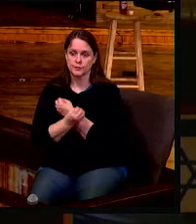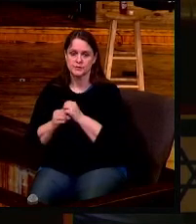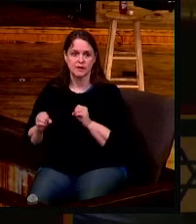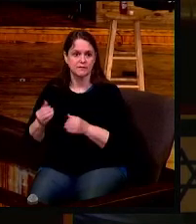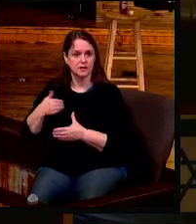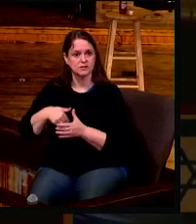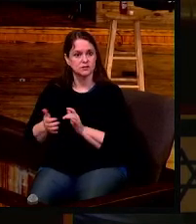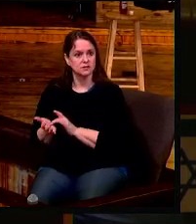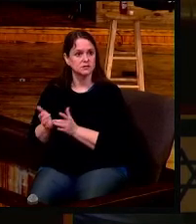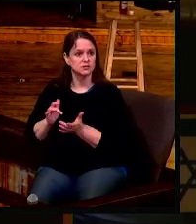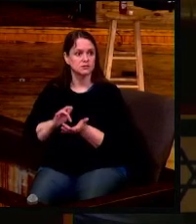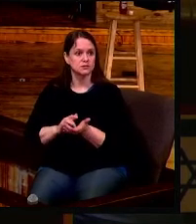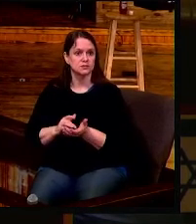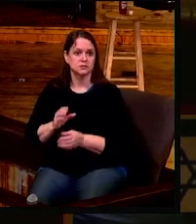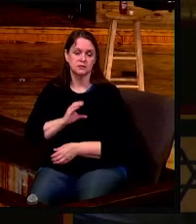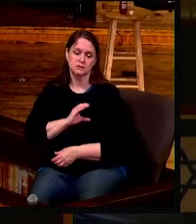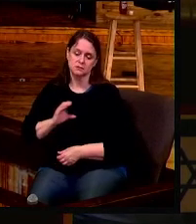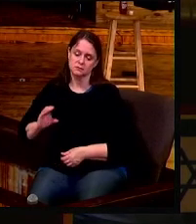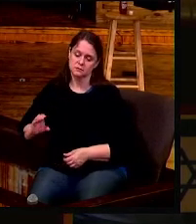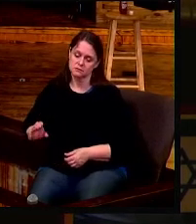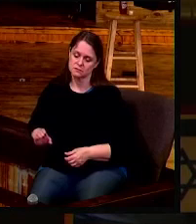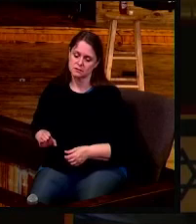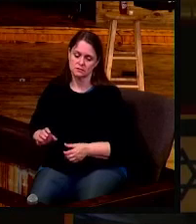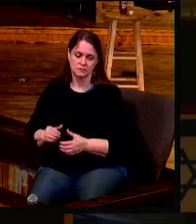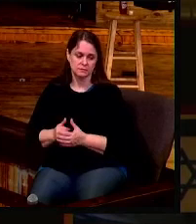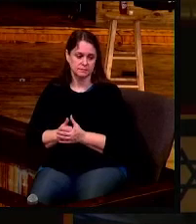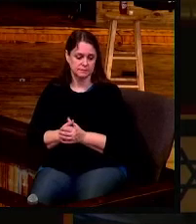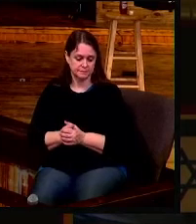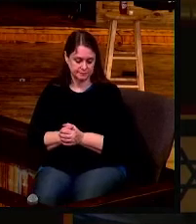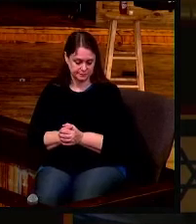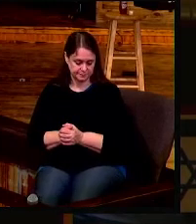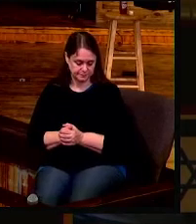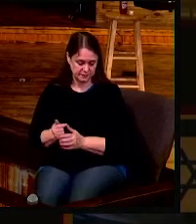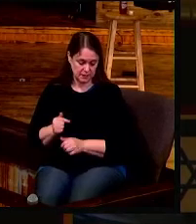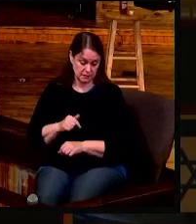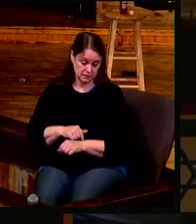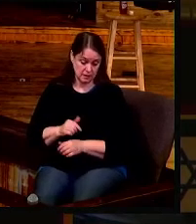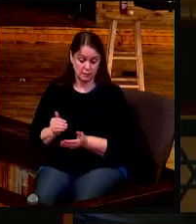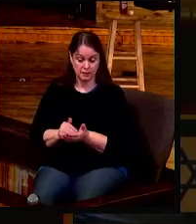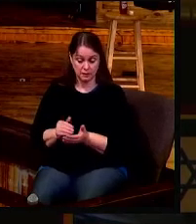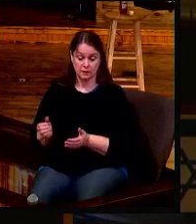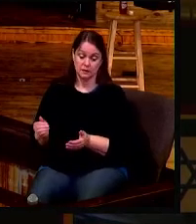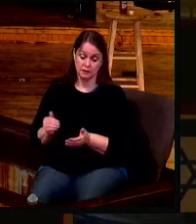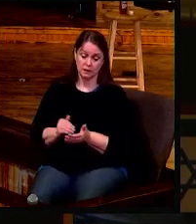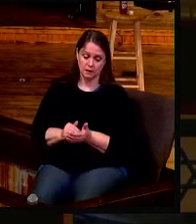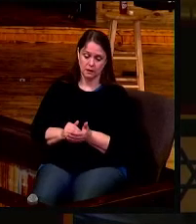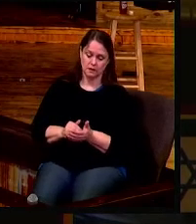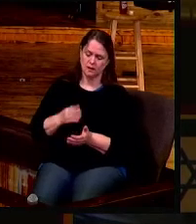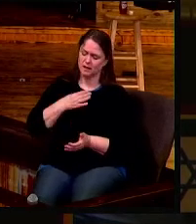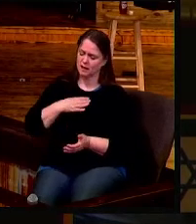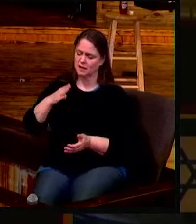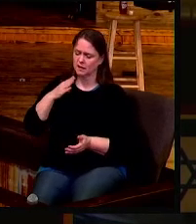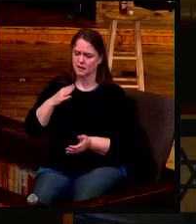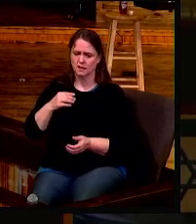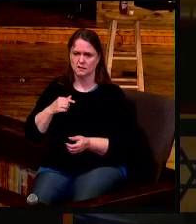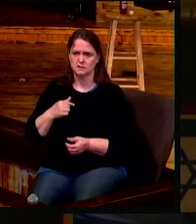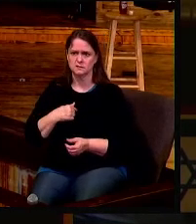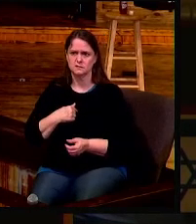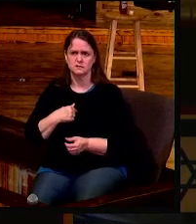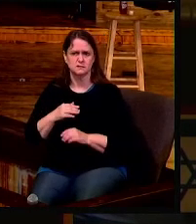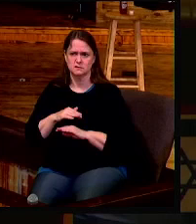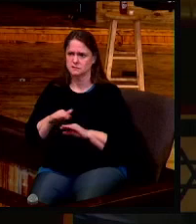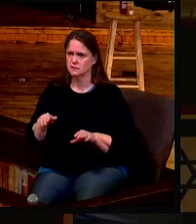Amen. But time and time again, we hear people talk about, well, God doesn't talk to me, or I don't hear him like you